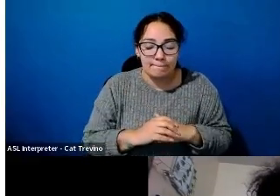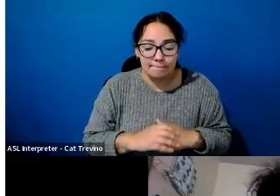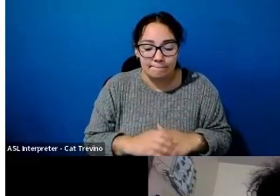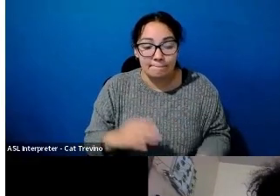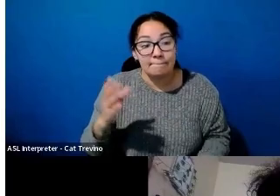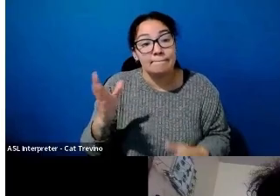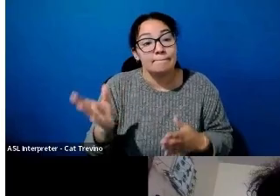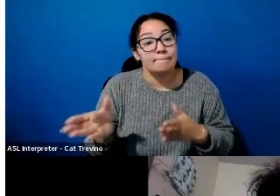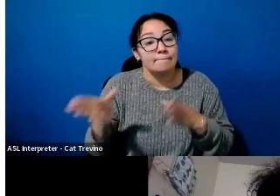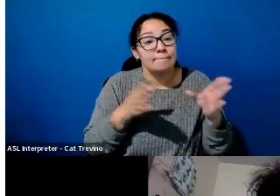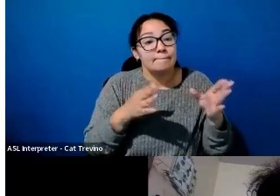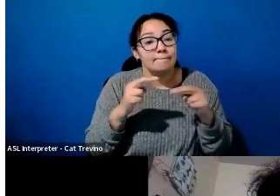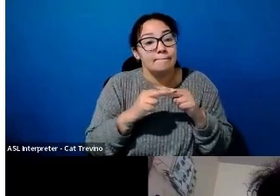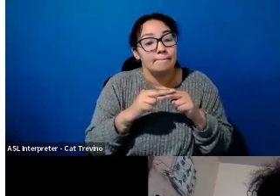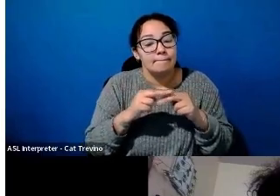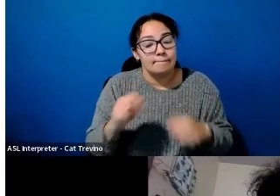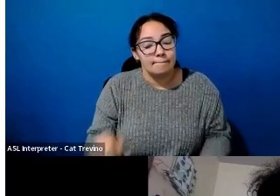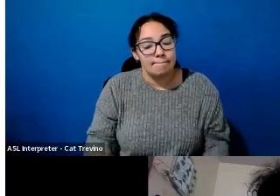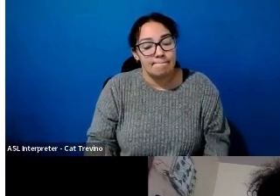Next slide.